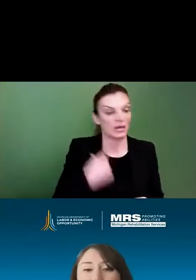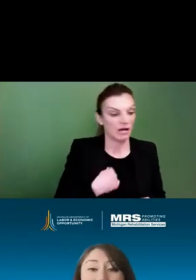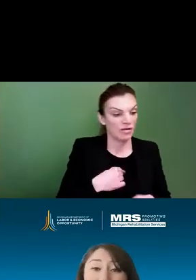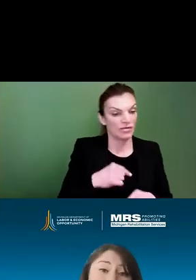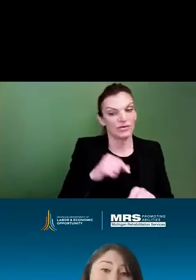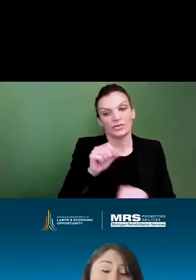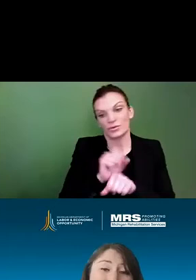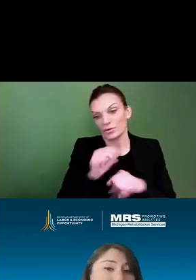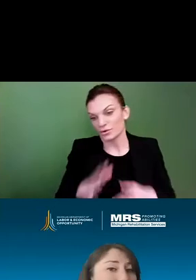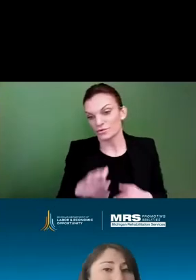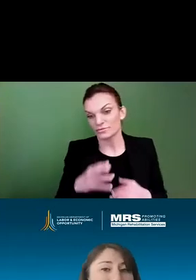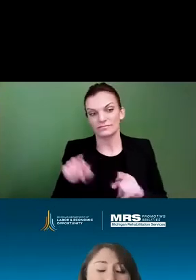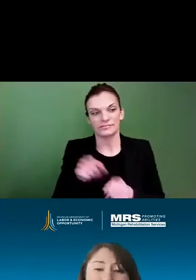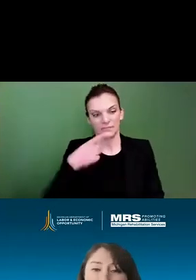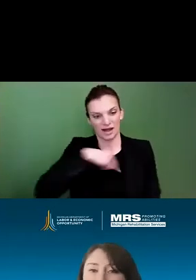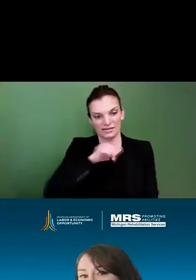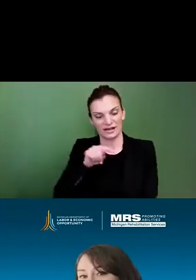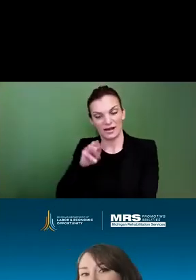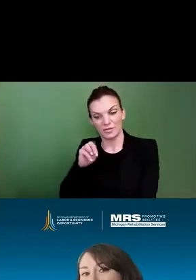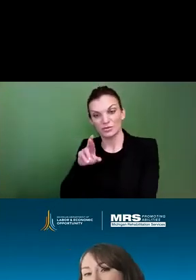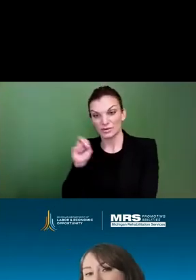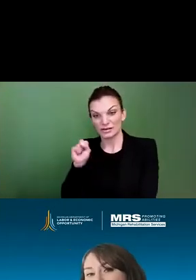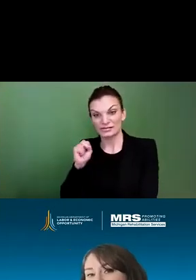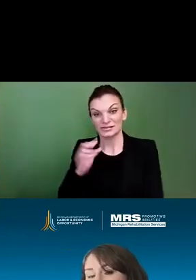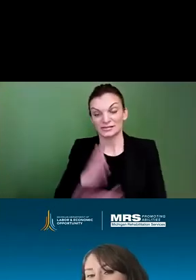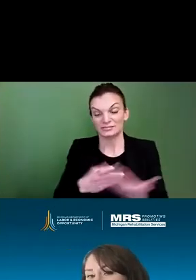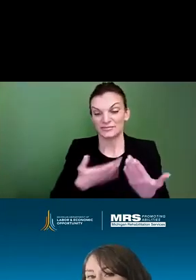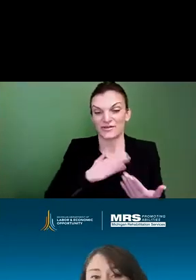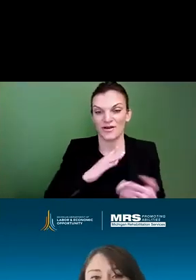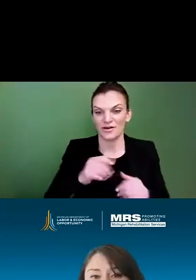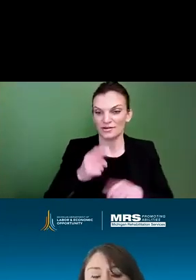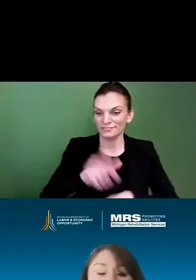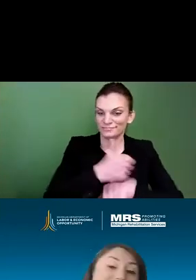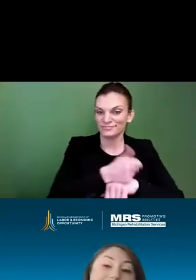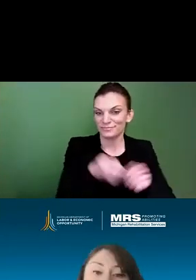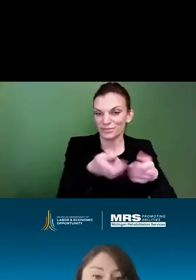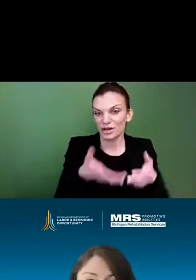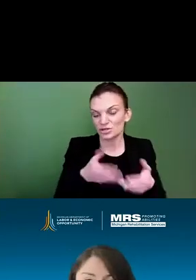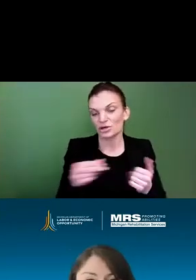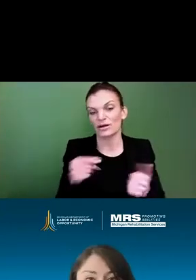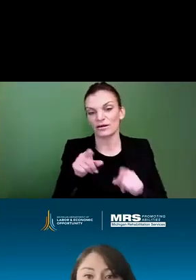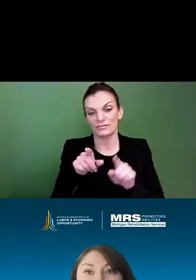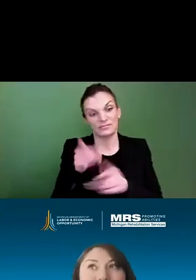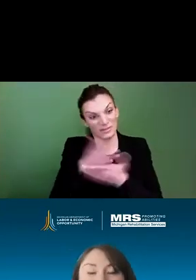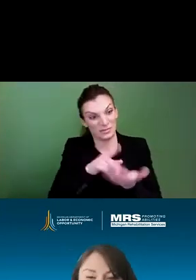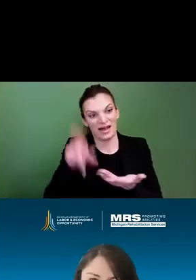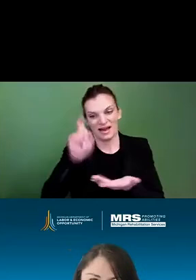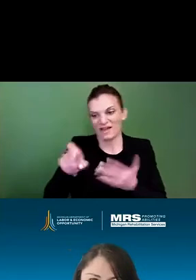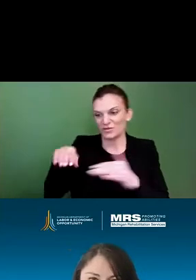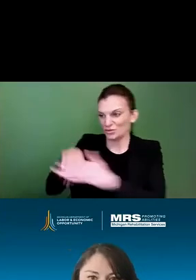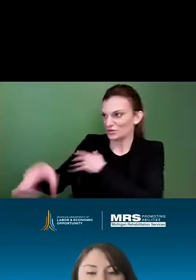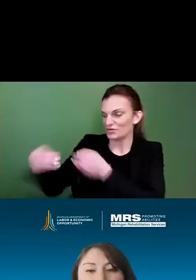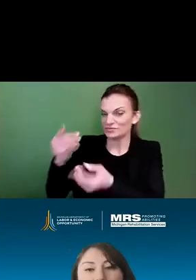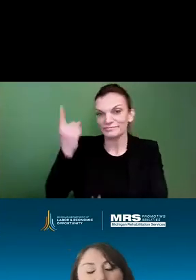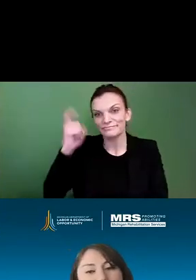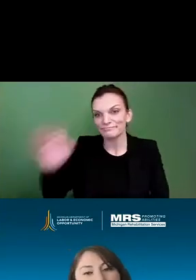or even for us at MRS, some of our site managers and general office assistants have to go in, right? Somebody has to check the